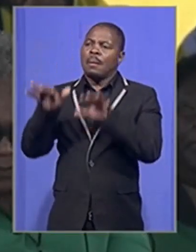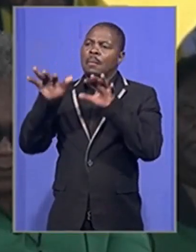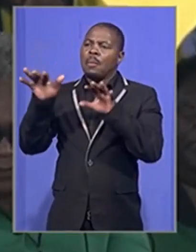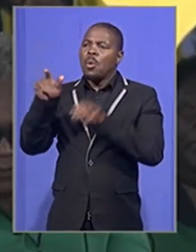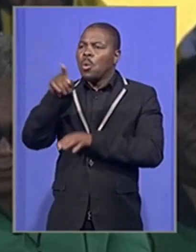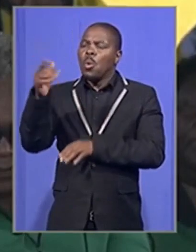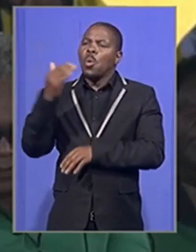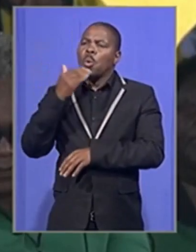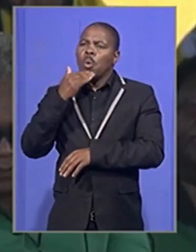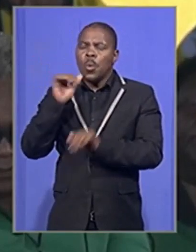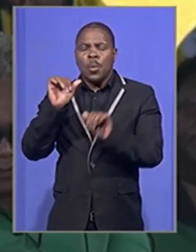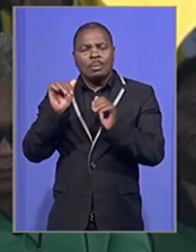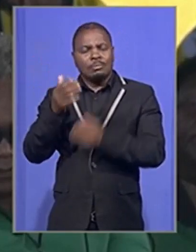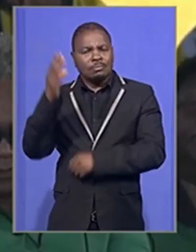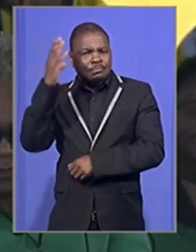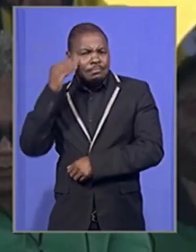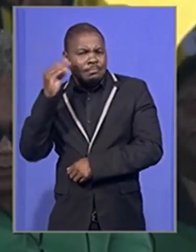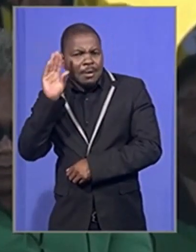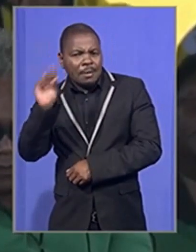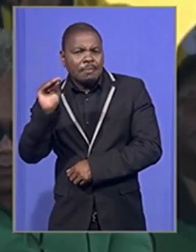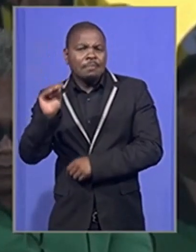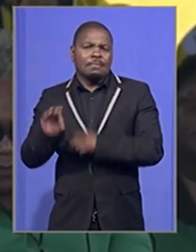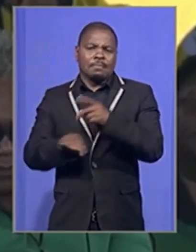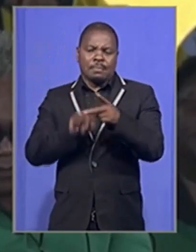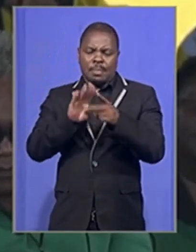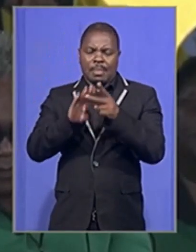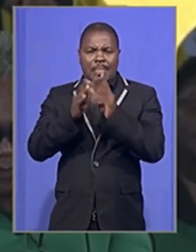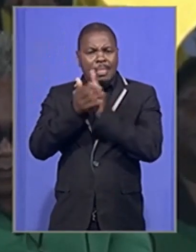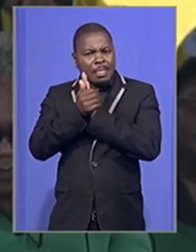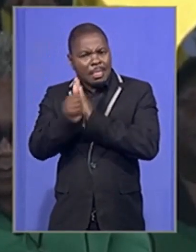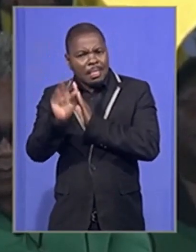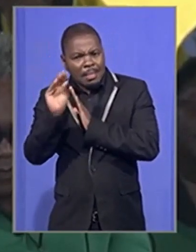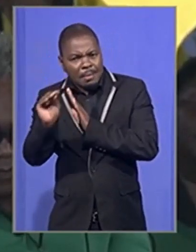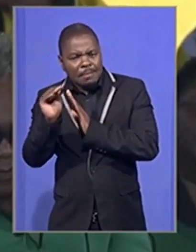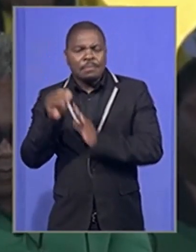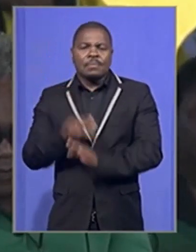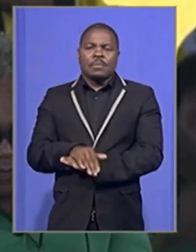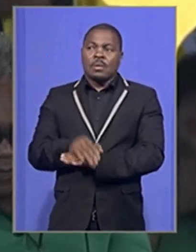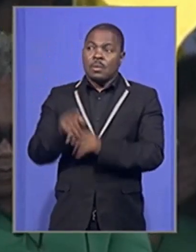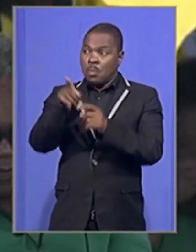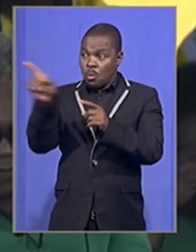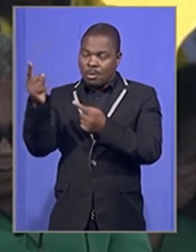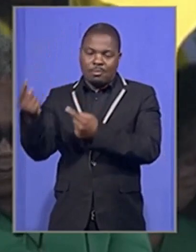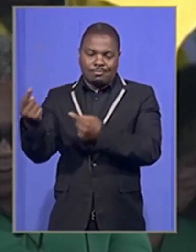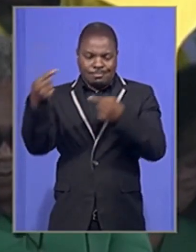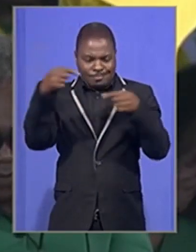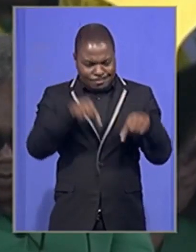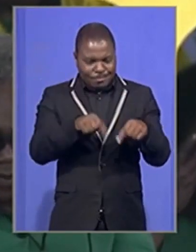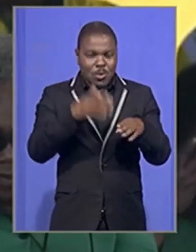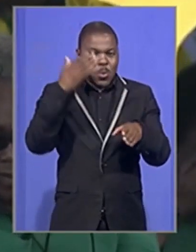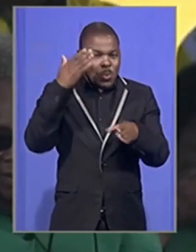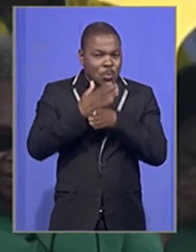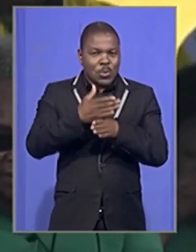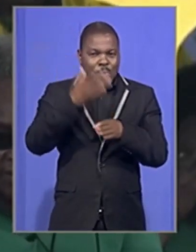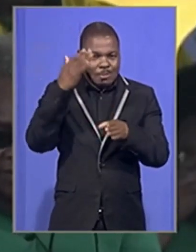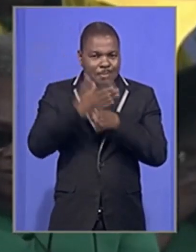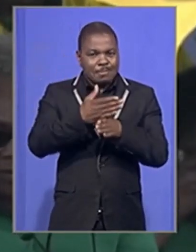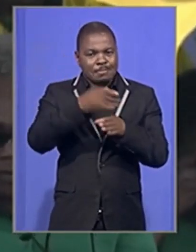le tsebo bano ba na le bokgoni ba be bona ba tla